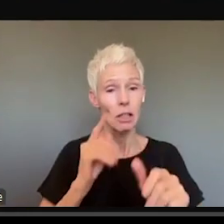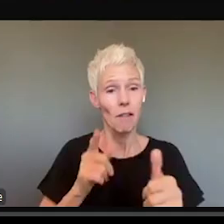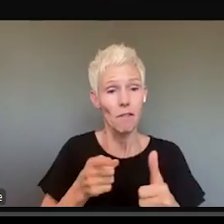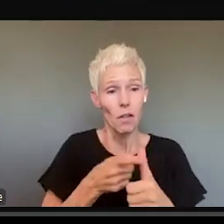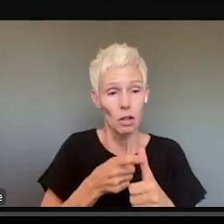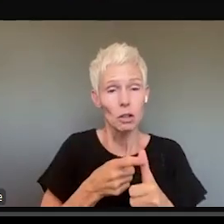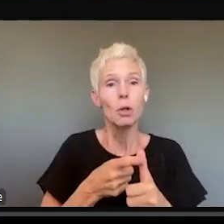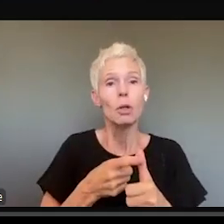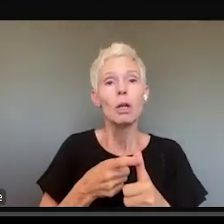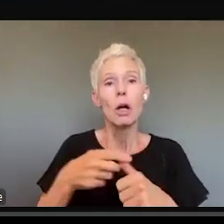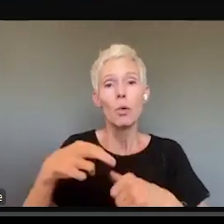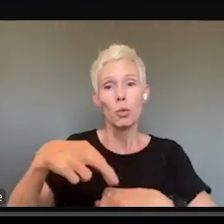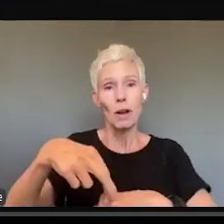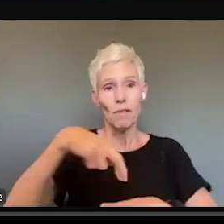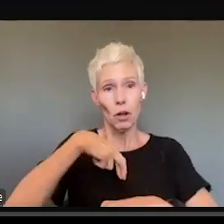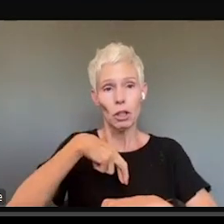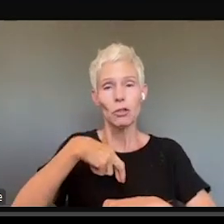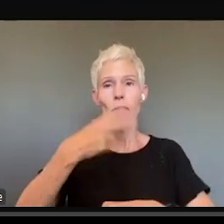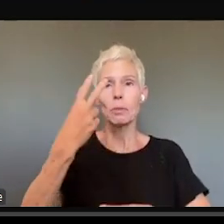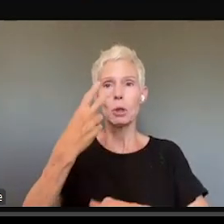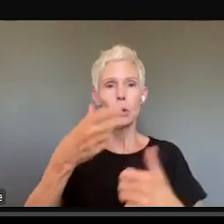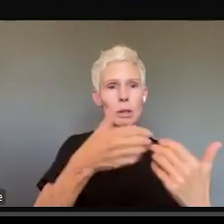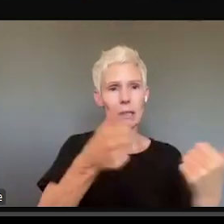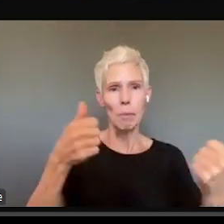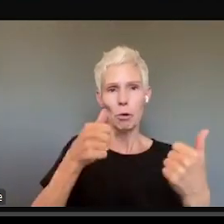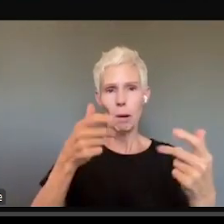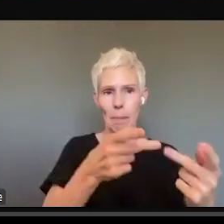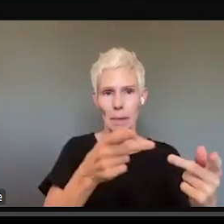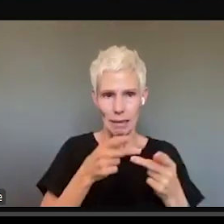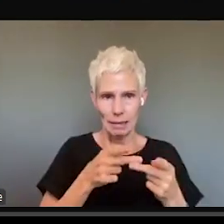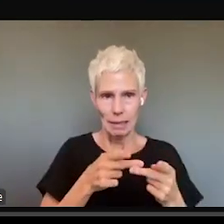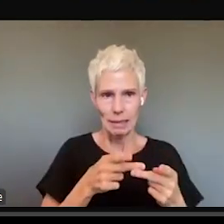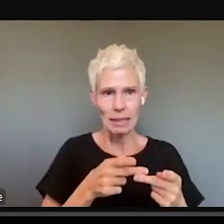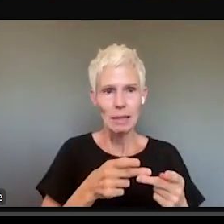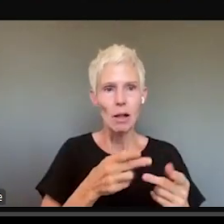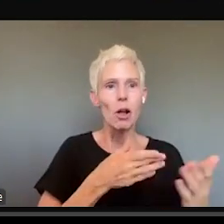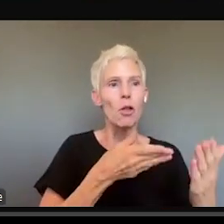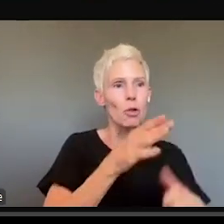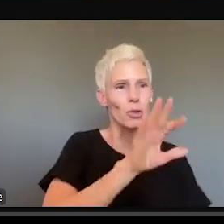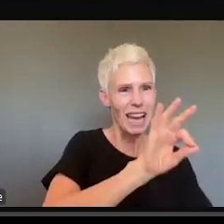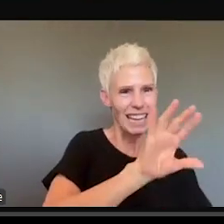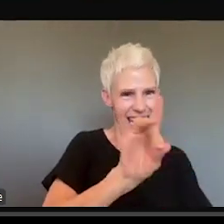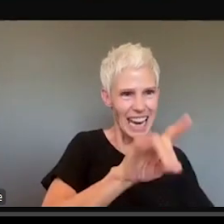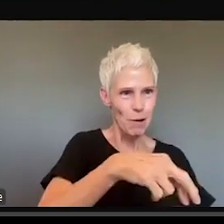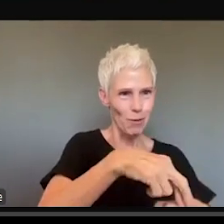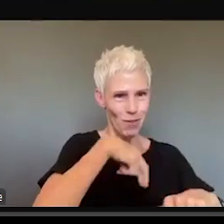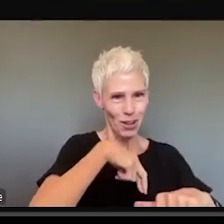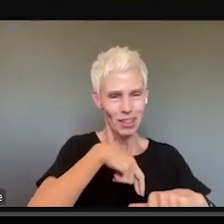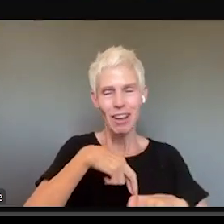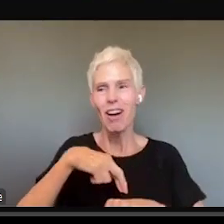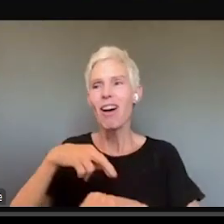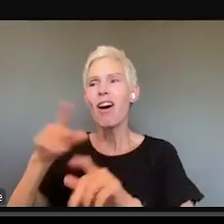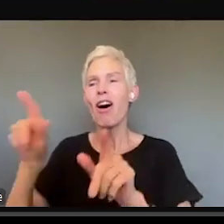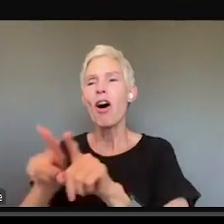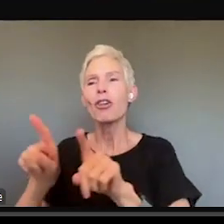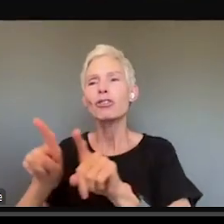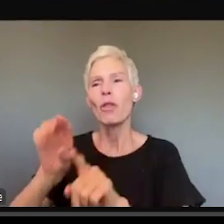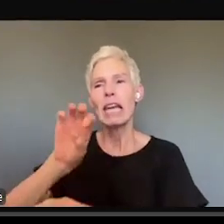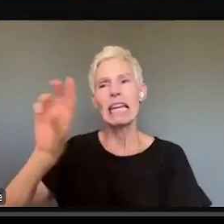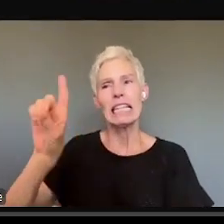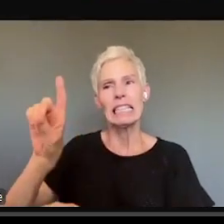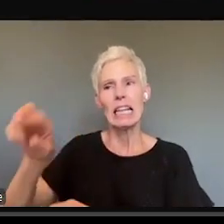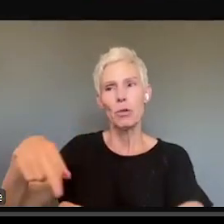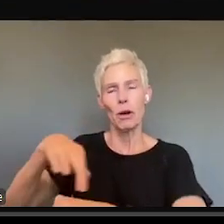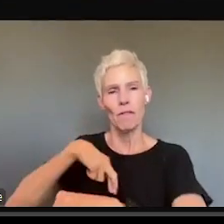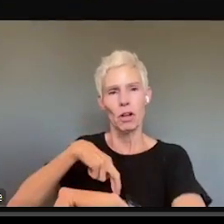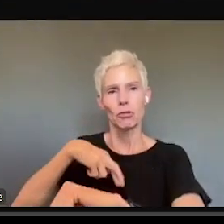get our referrals from two separate places. So let's start with through 988 and then through our emergency department, which ties really